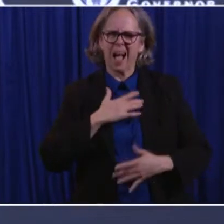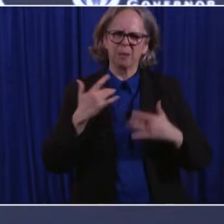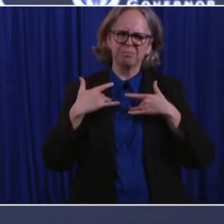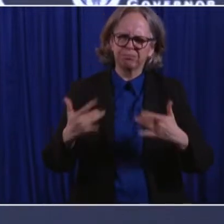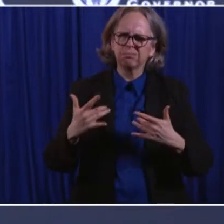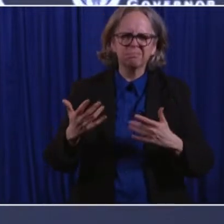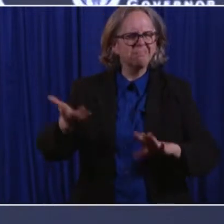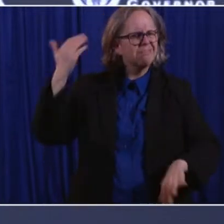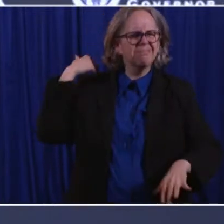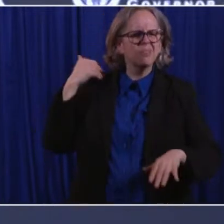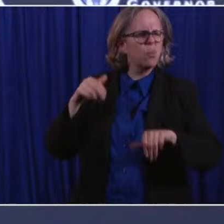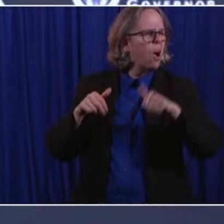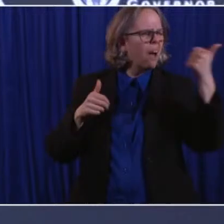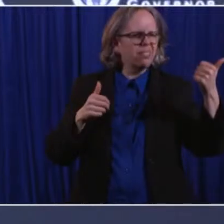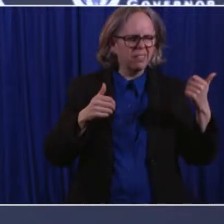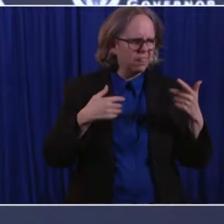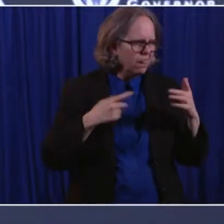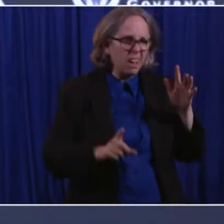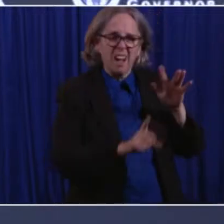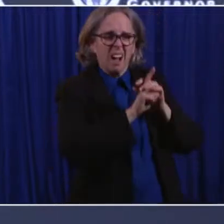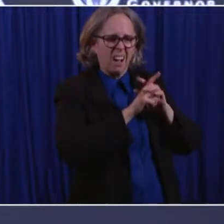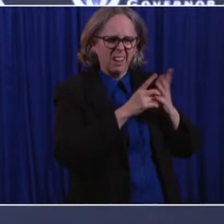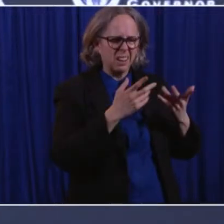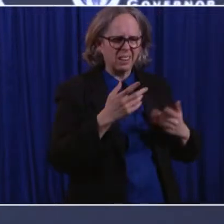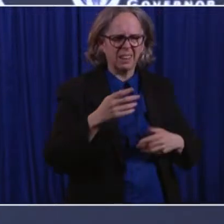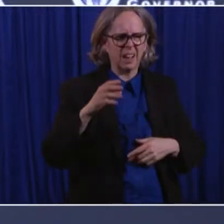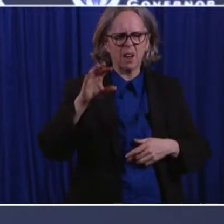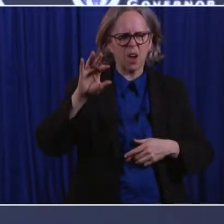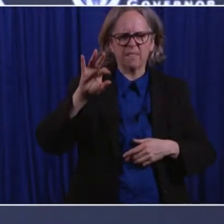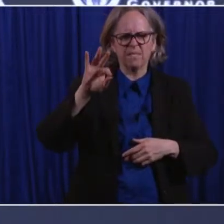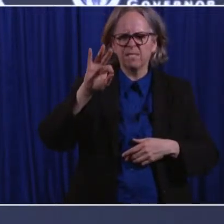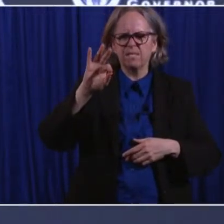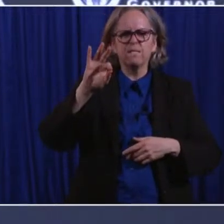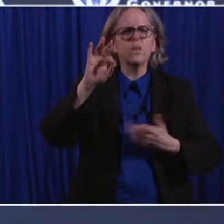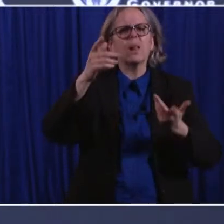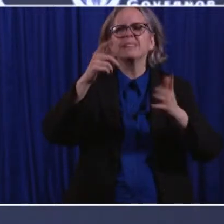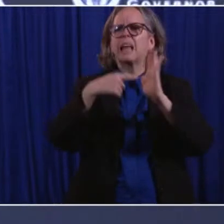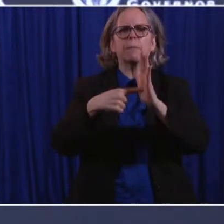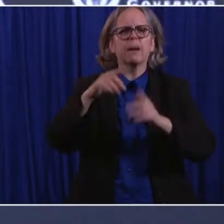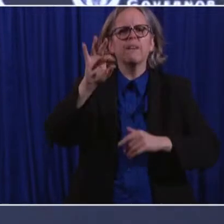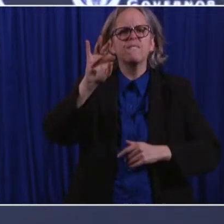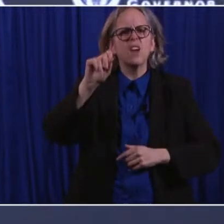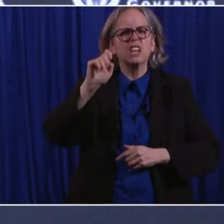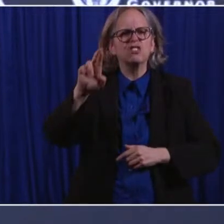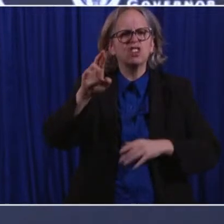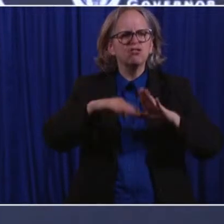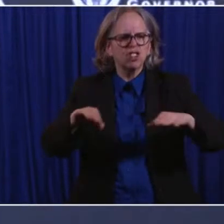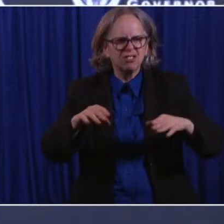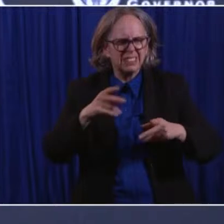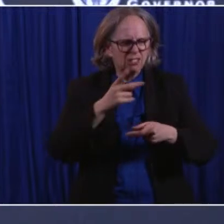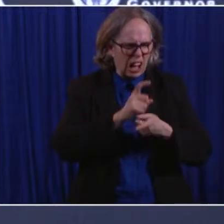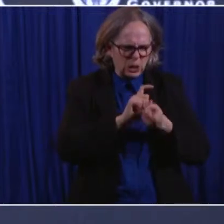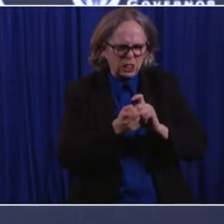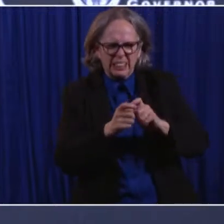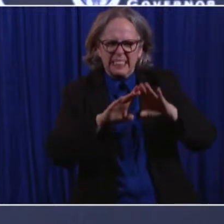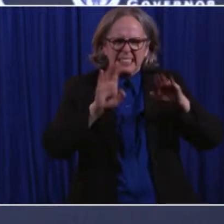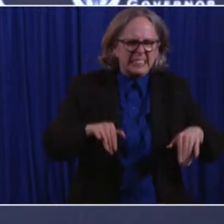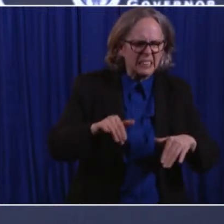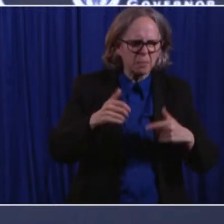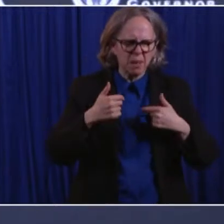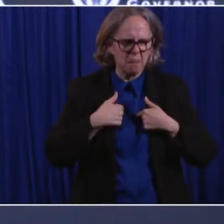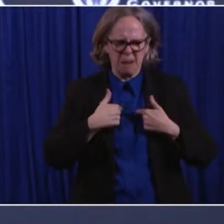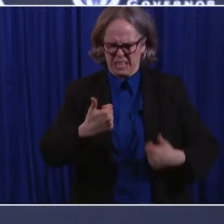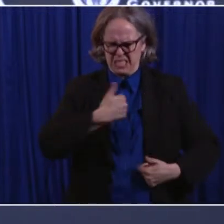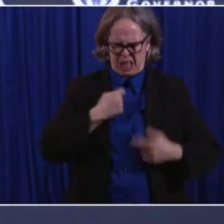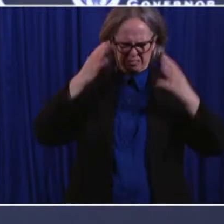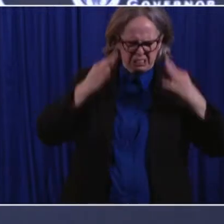we pull people in. We do town hall meetings around the state. Whatever it is, we try to pull people in. Now, that does not mean, Andy,